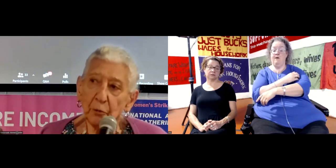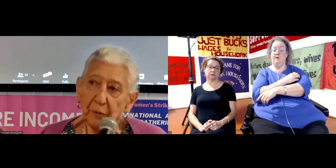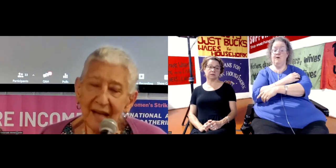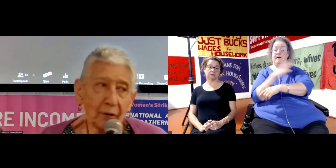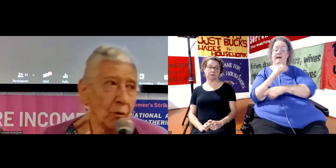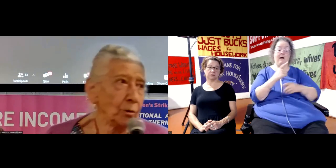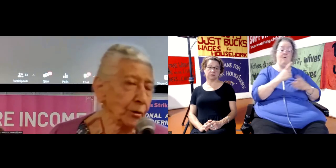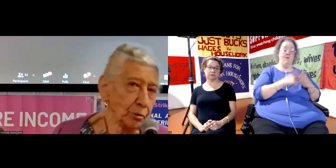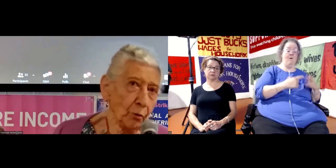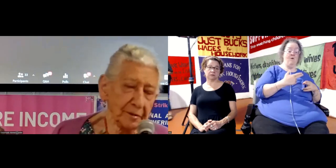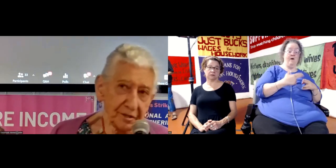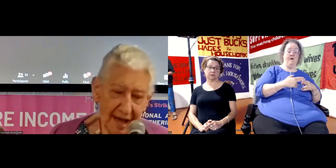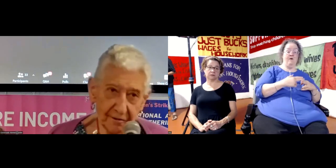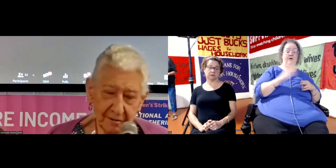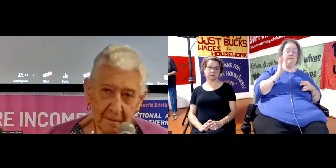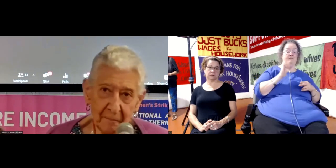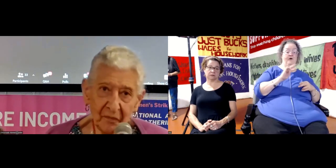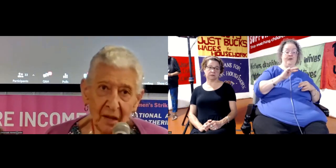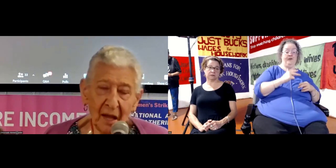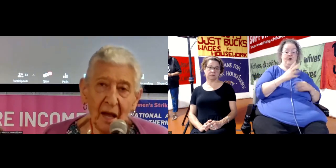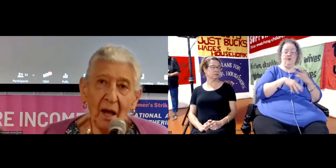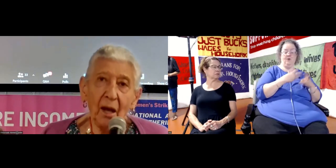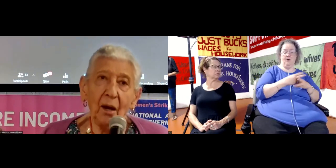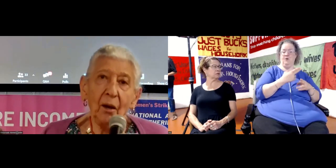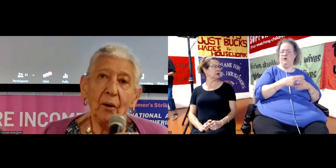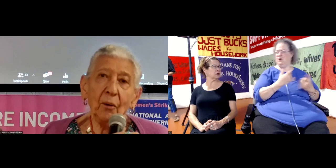and what we now call the Global South.